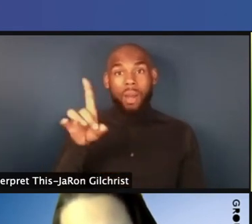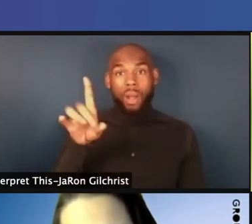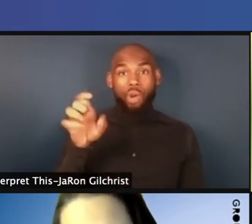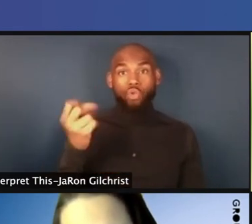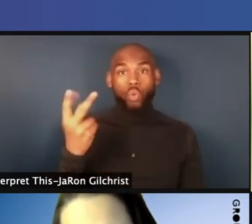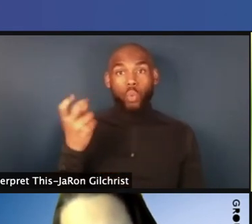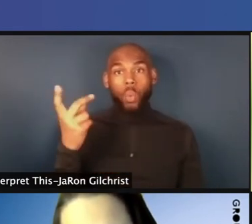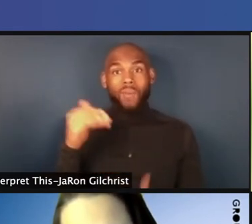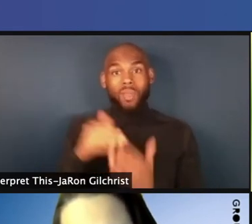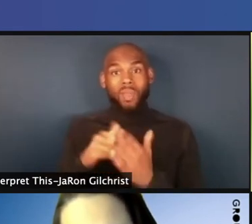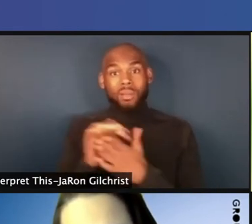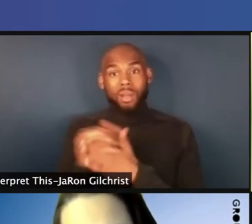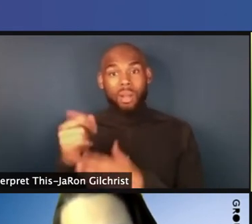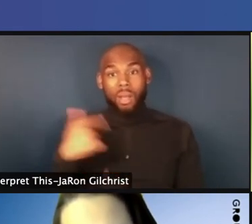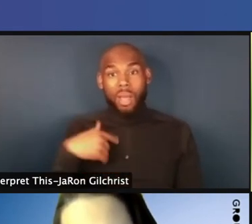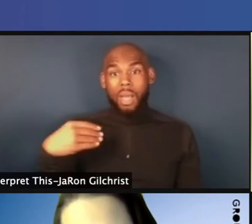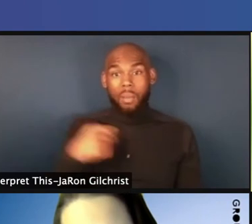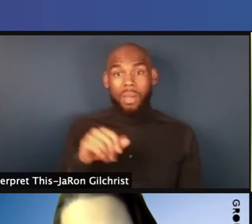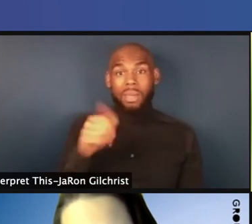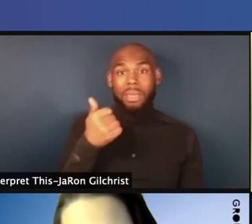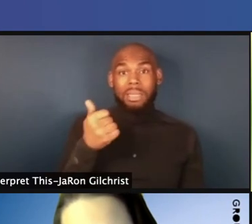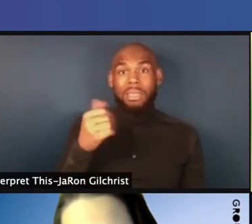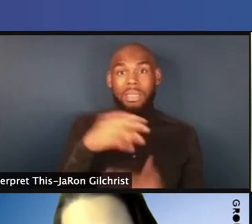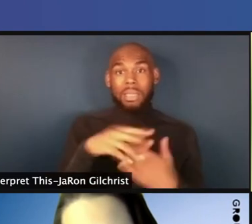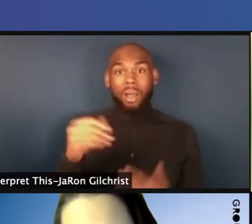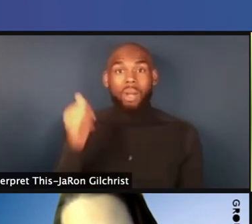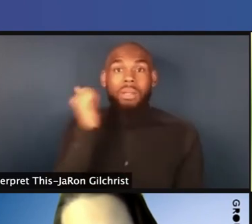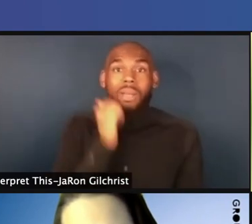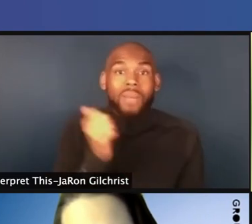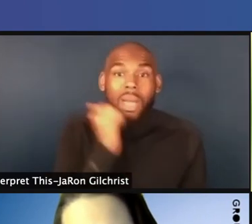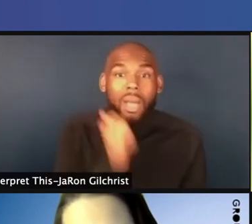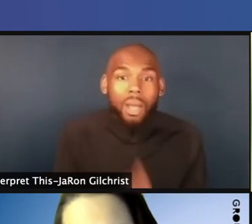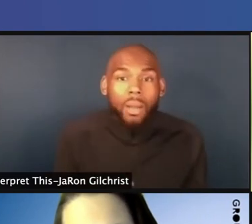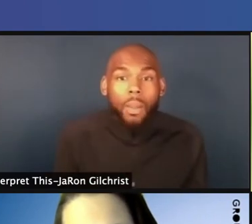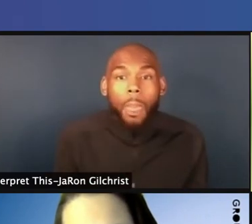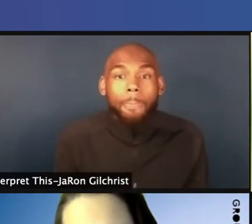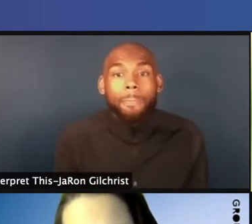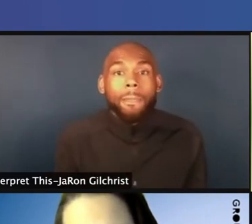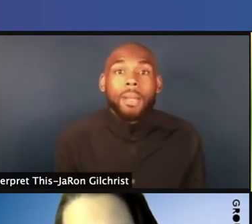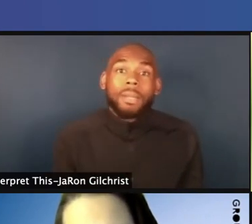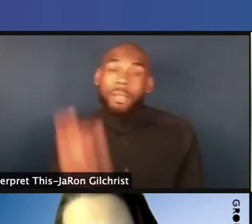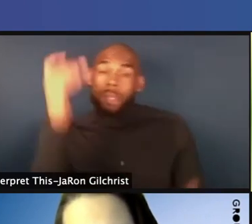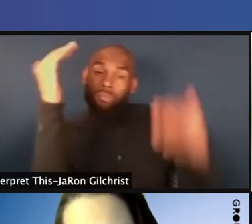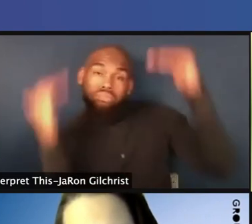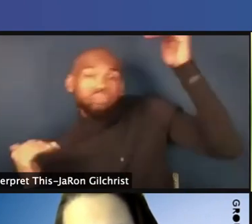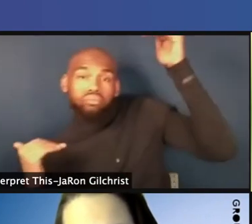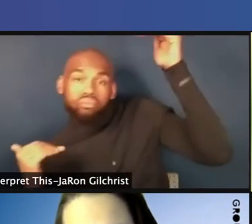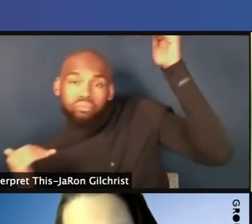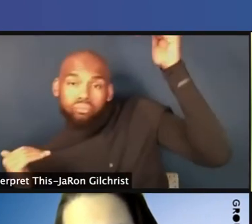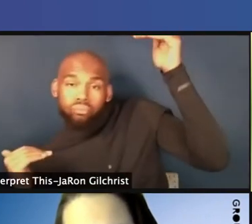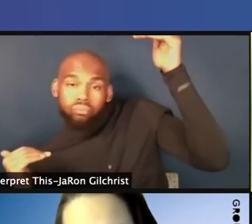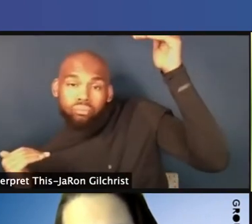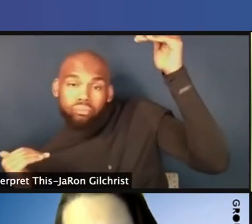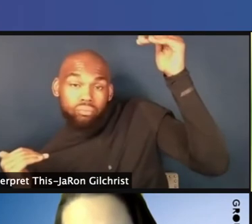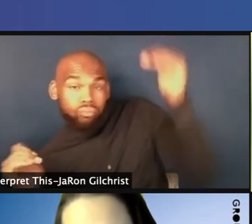$112,000, and I got paid $10 a day. There's a bit of a discrepancy there. I don't know.